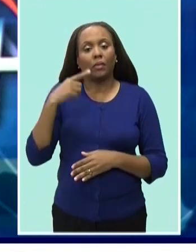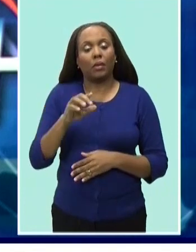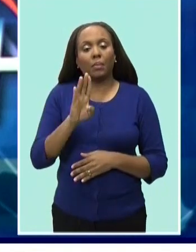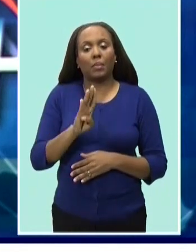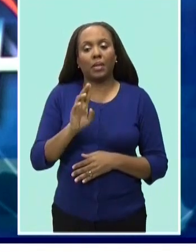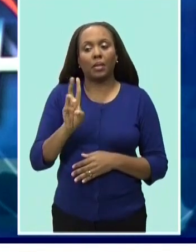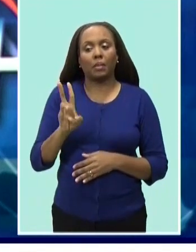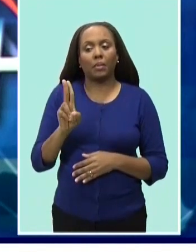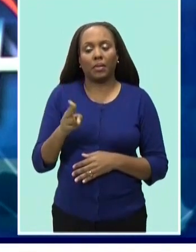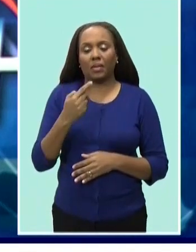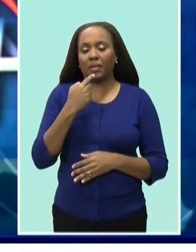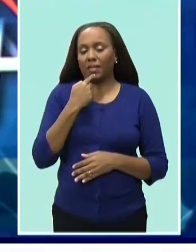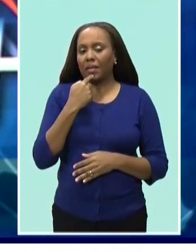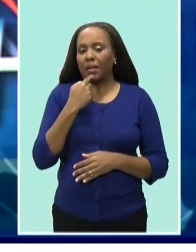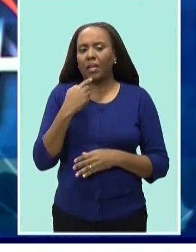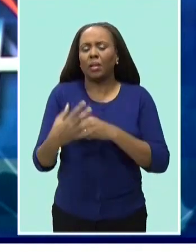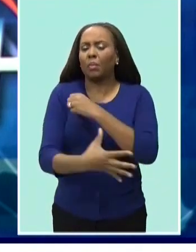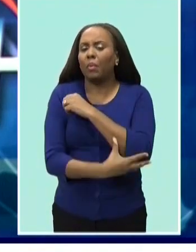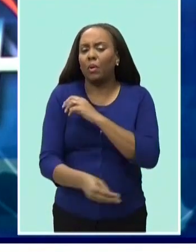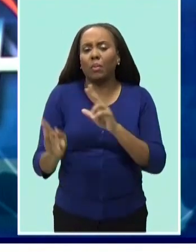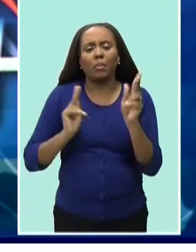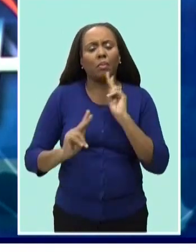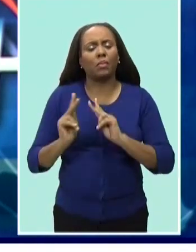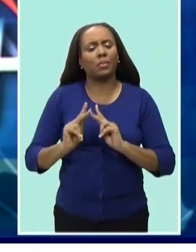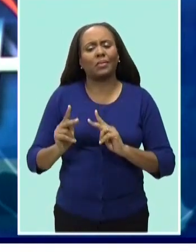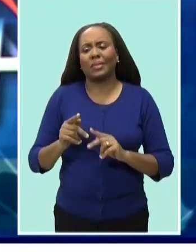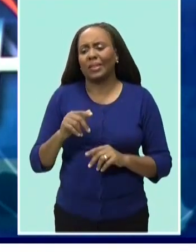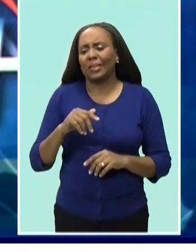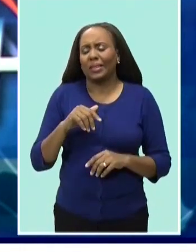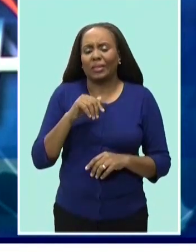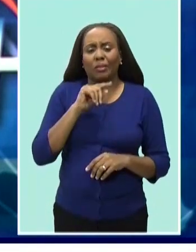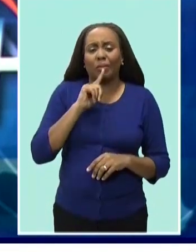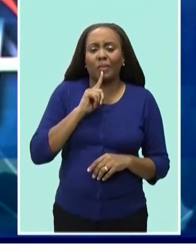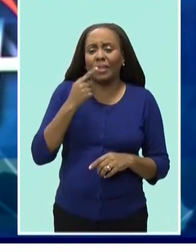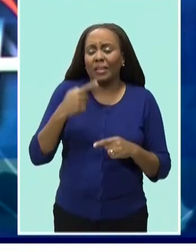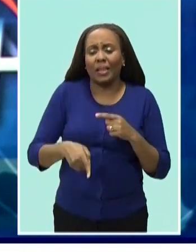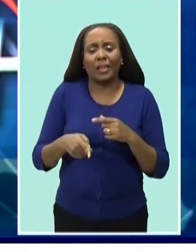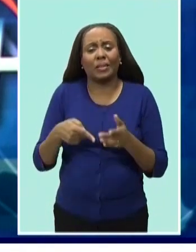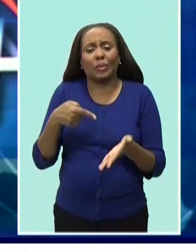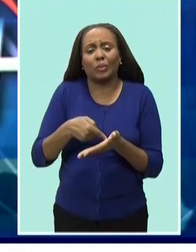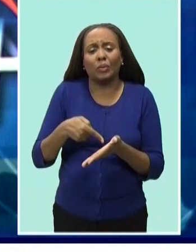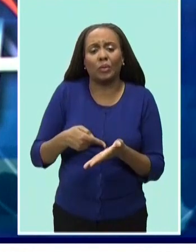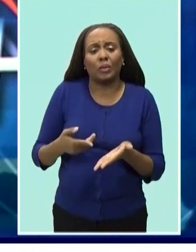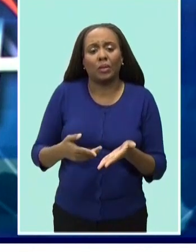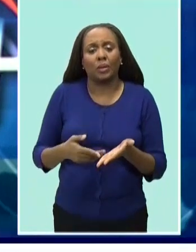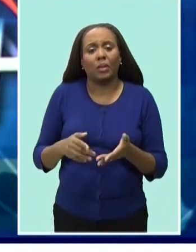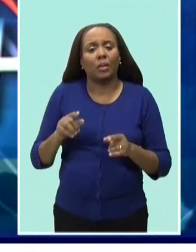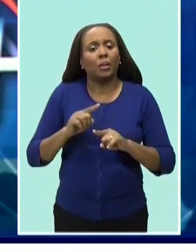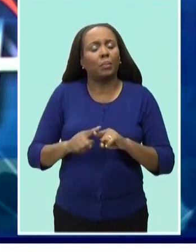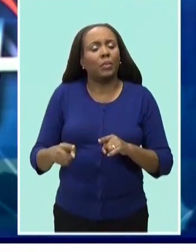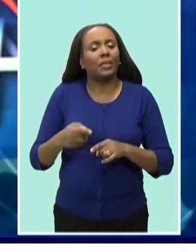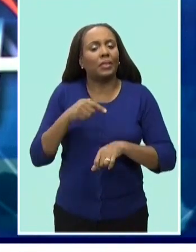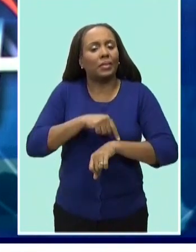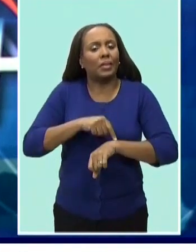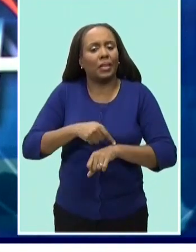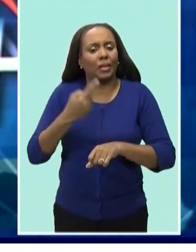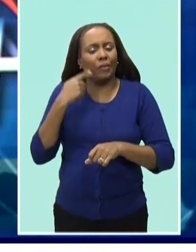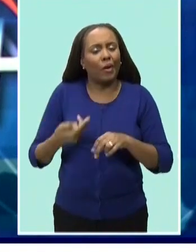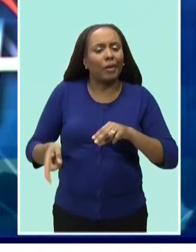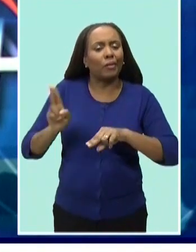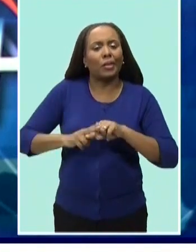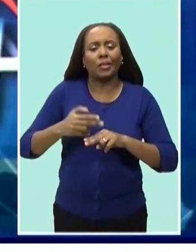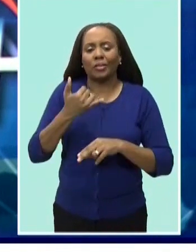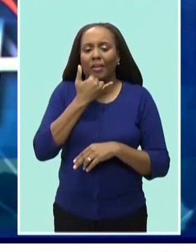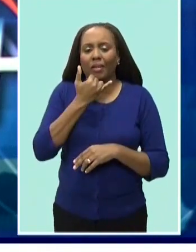to wait extended hours for public transport. She says the timing, given the Transport Board's current fleet, is wrong. Senator Moore was a guest